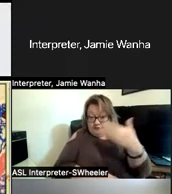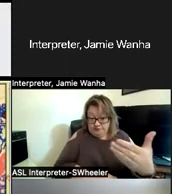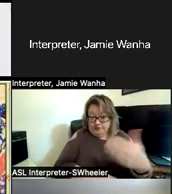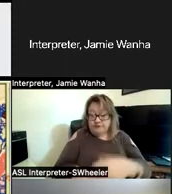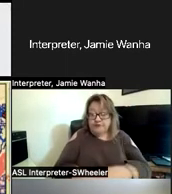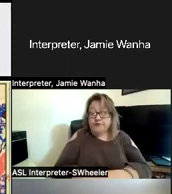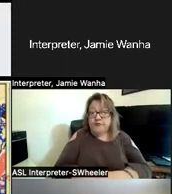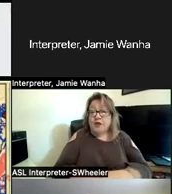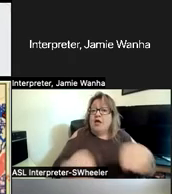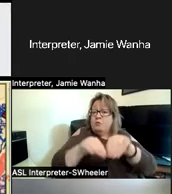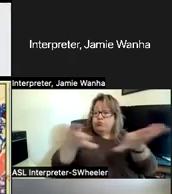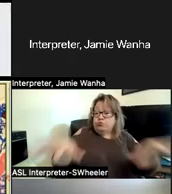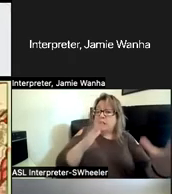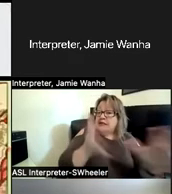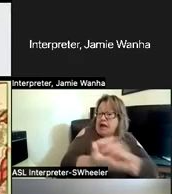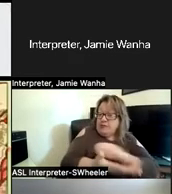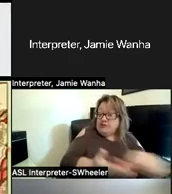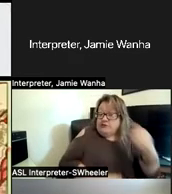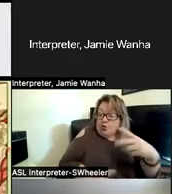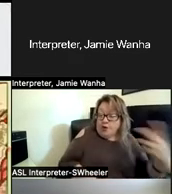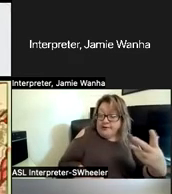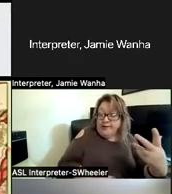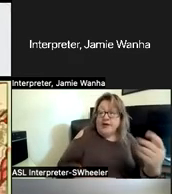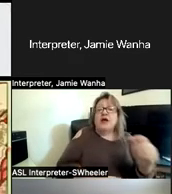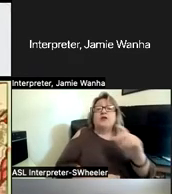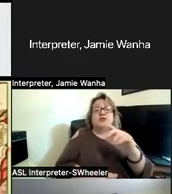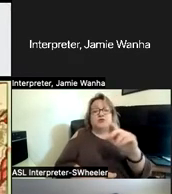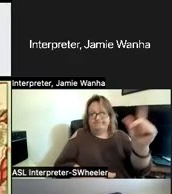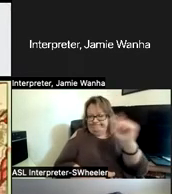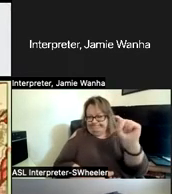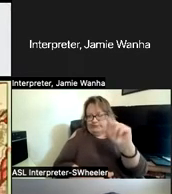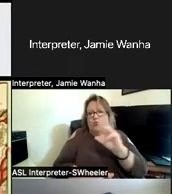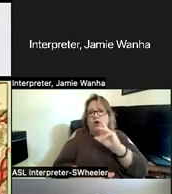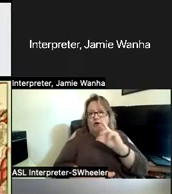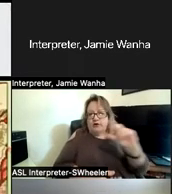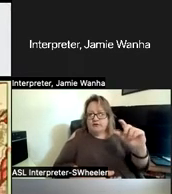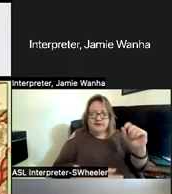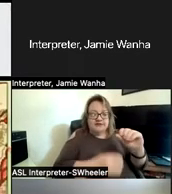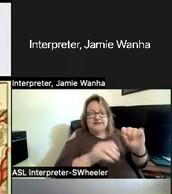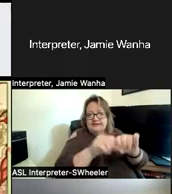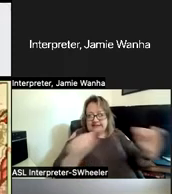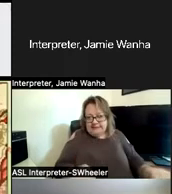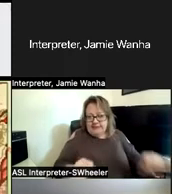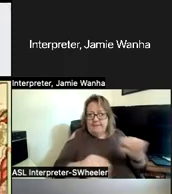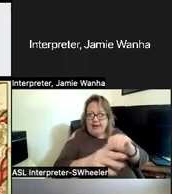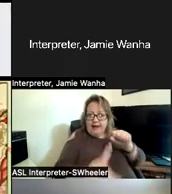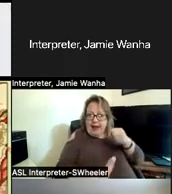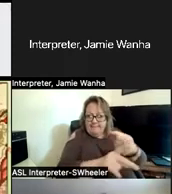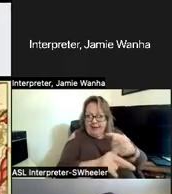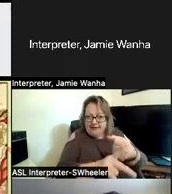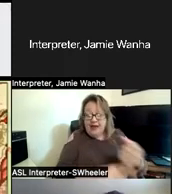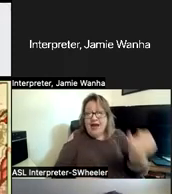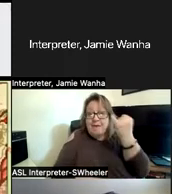the distribution of the damage to a wastewater system impacts. Imagine that we don't